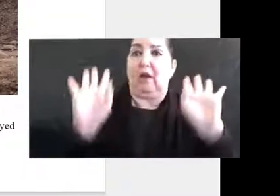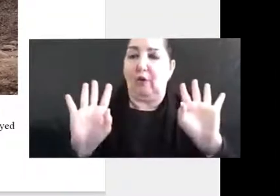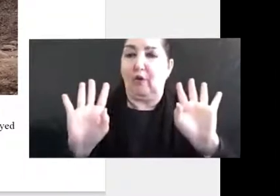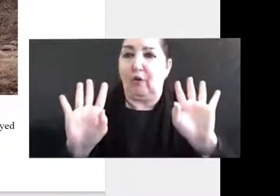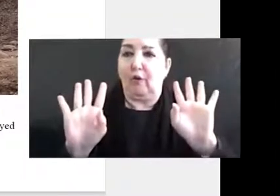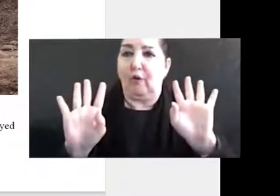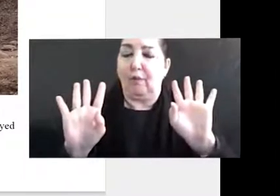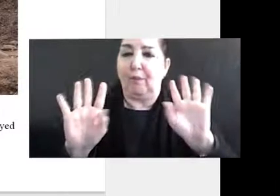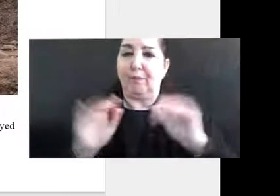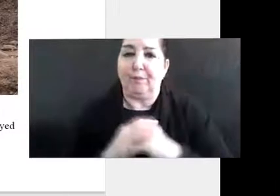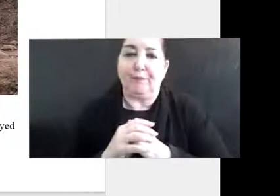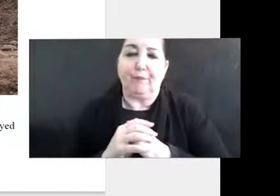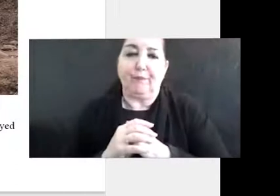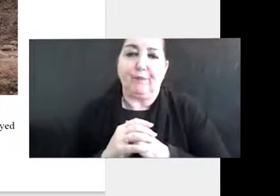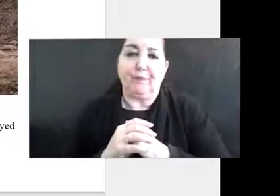the sort of anxiety